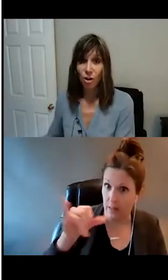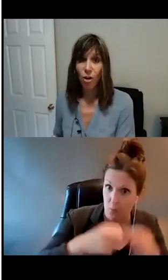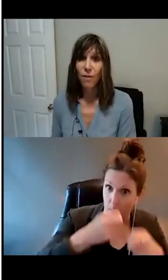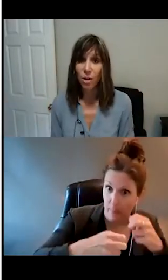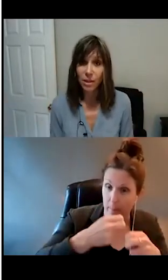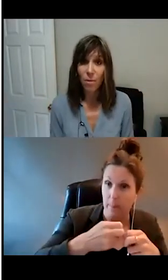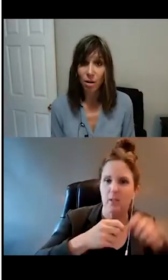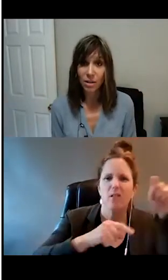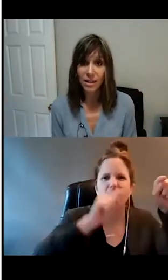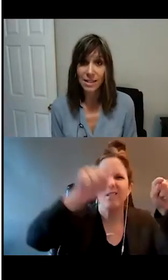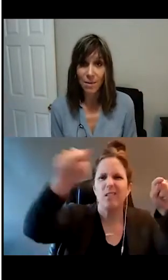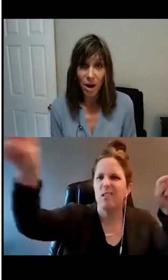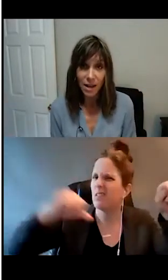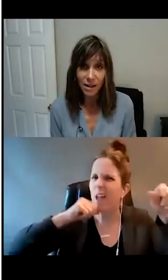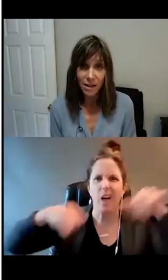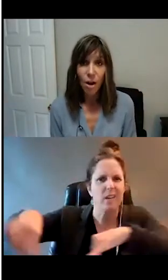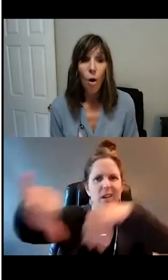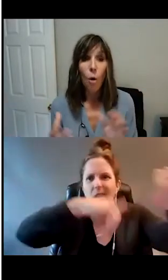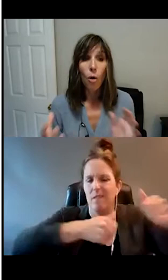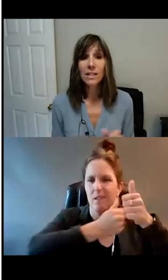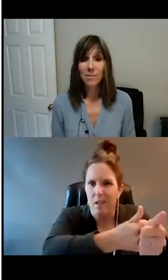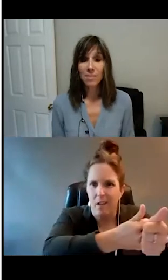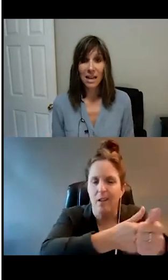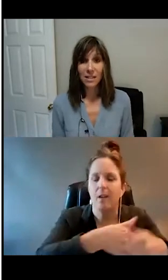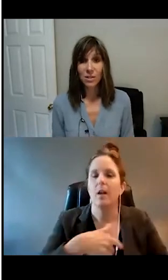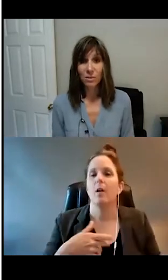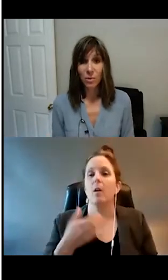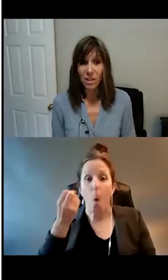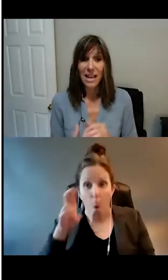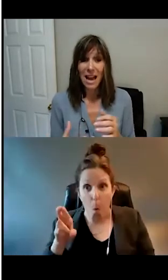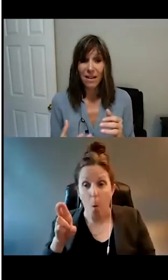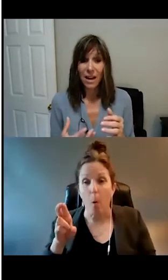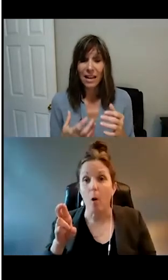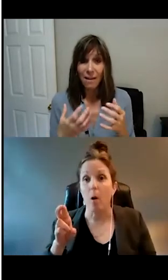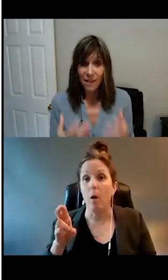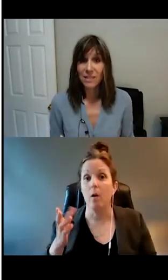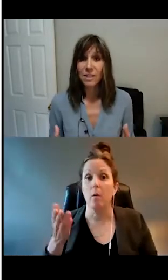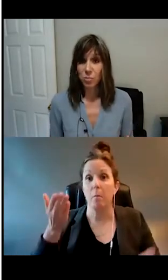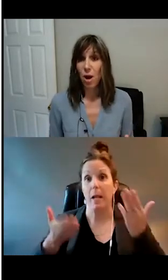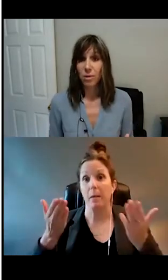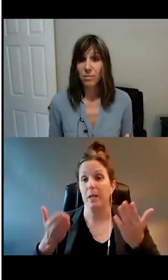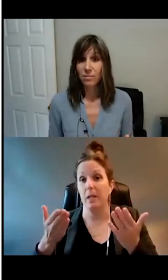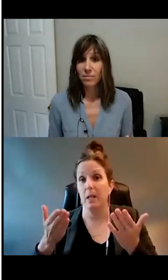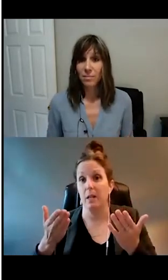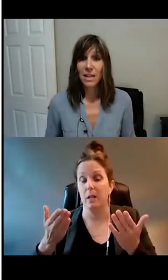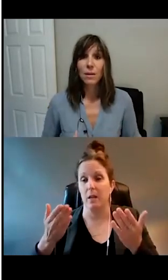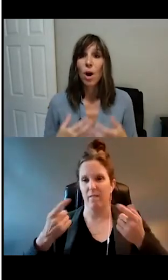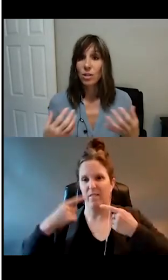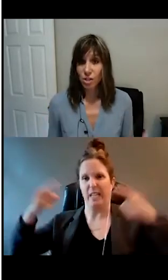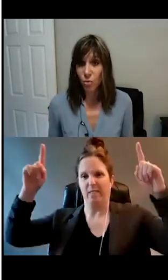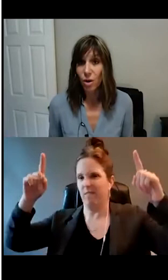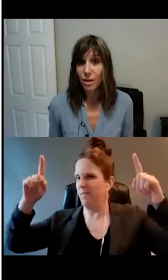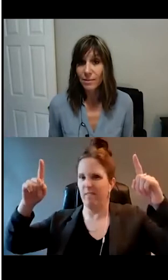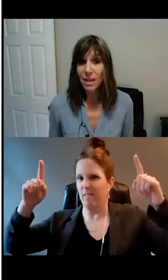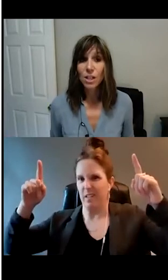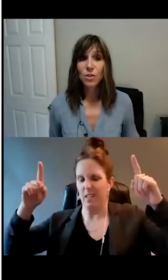providers are not all following the model in the same way? Or is it because we really have an effectiveness problem, meaning the